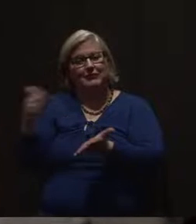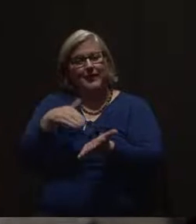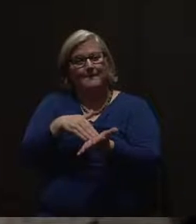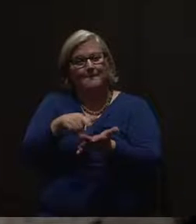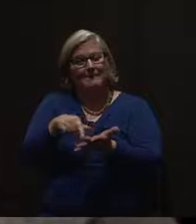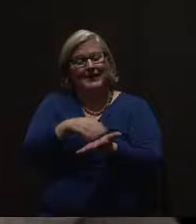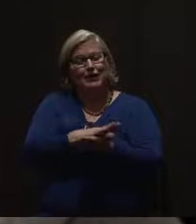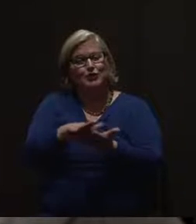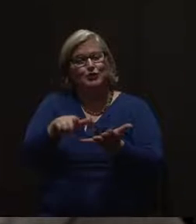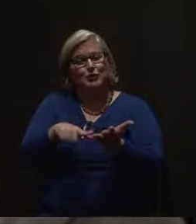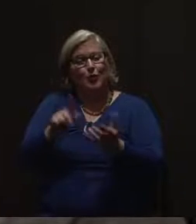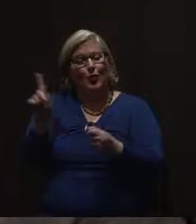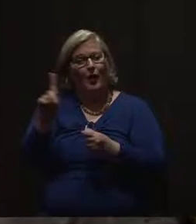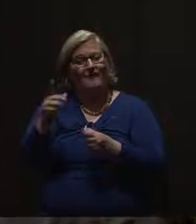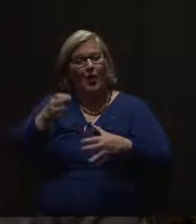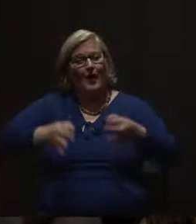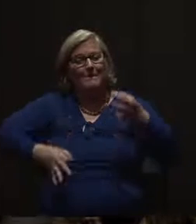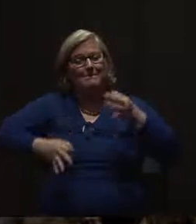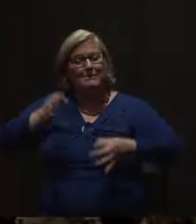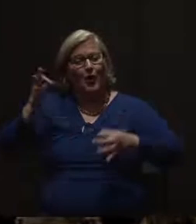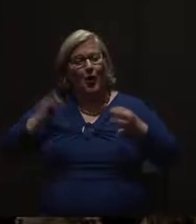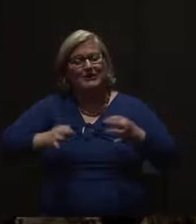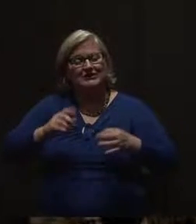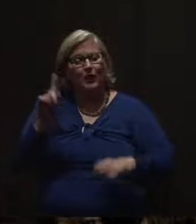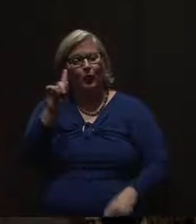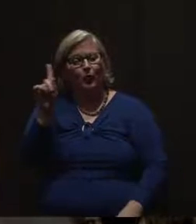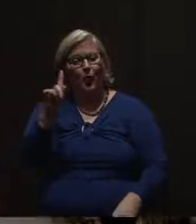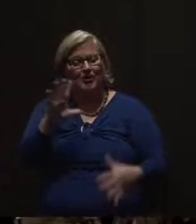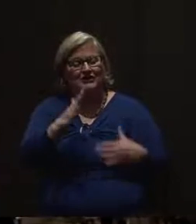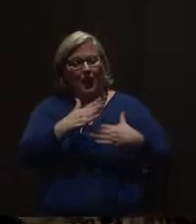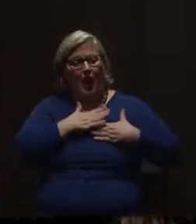for Politics, What's Love